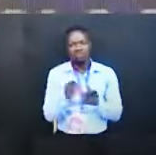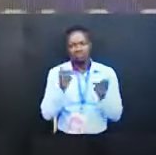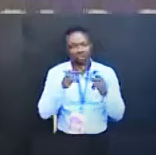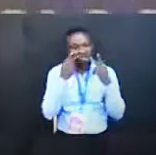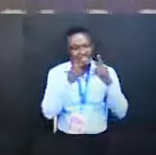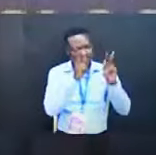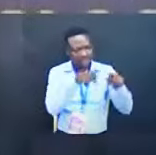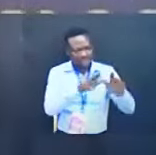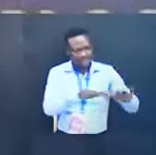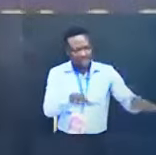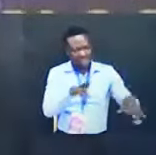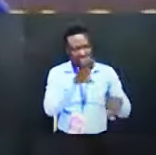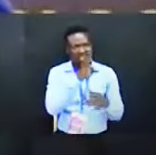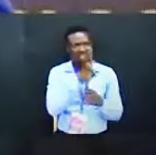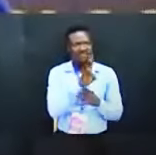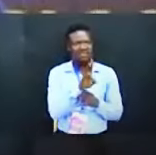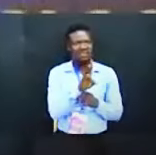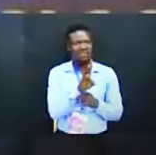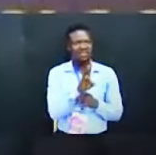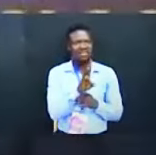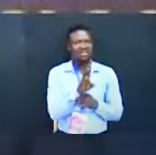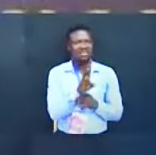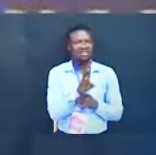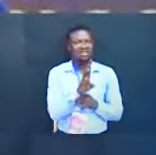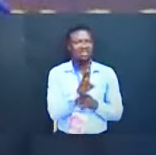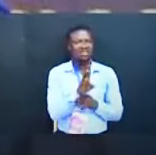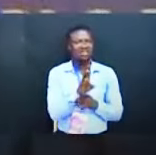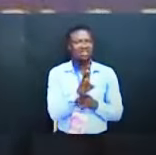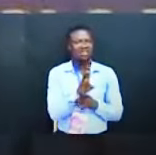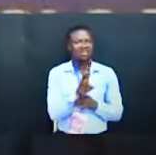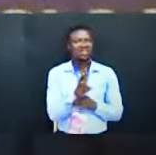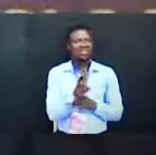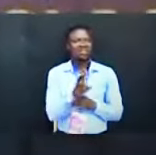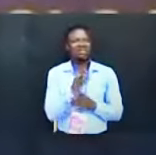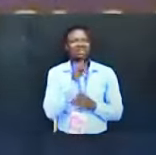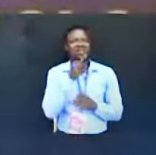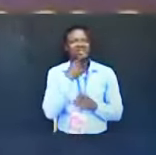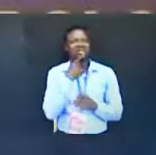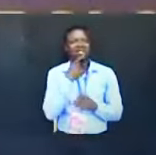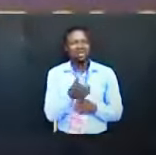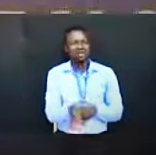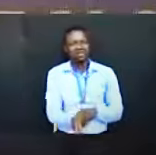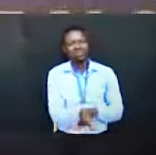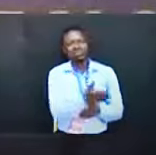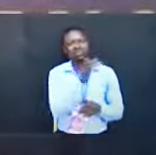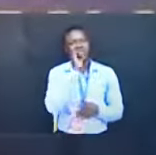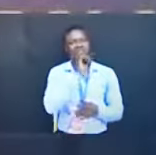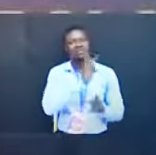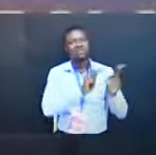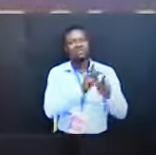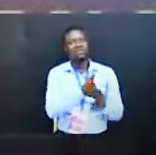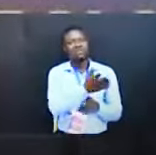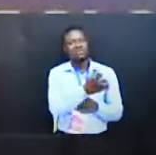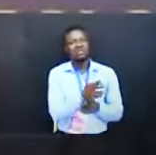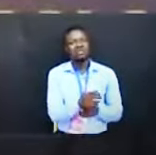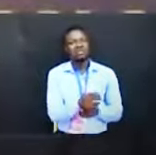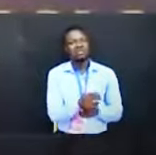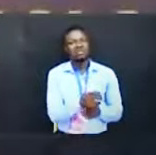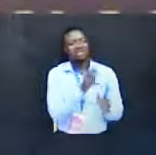children, you don't be part of the people who say that when he is right for. Uncle Kundiye.